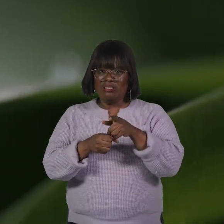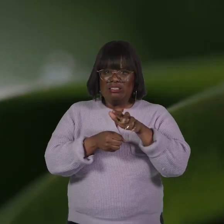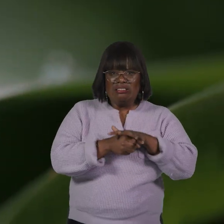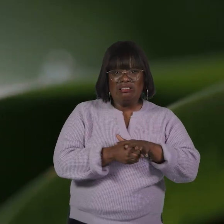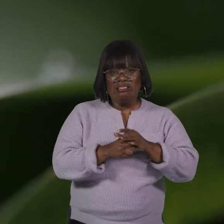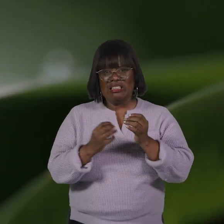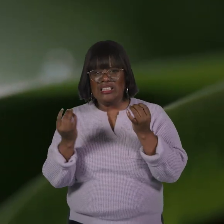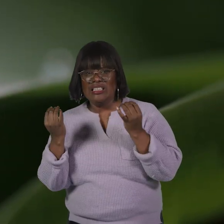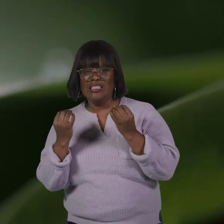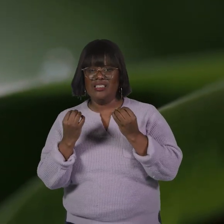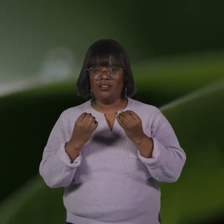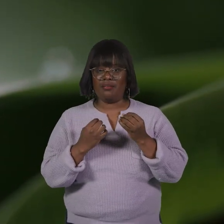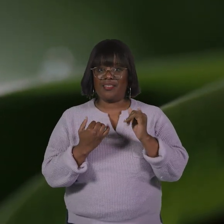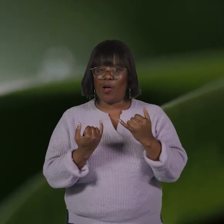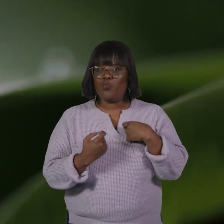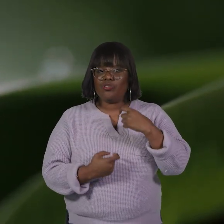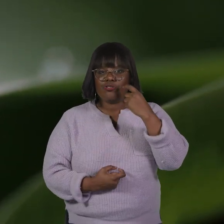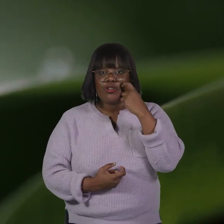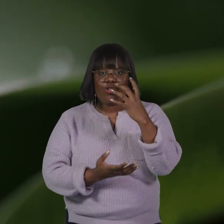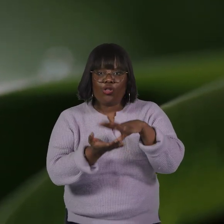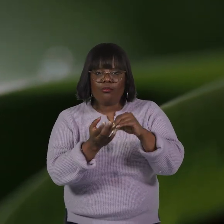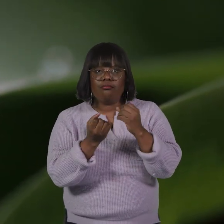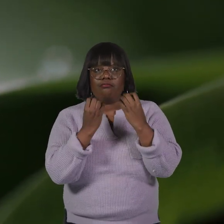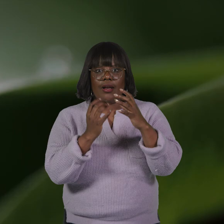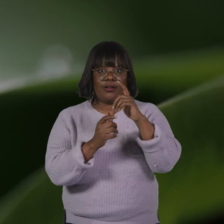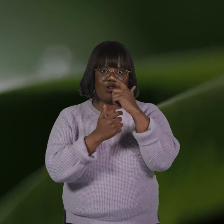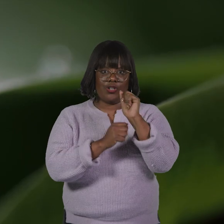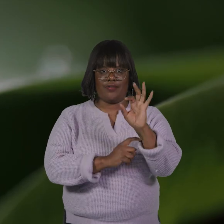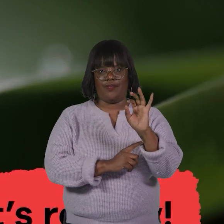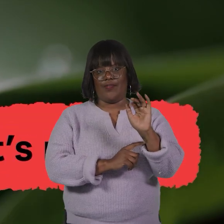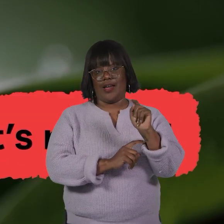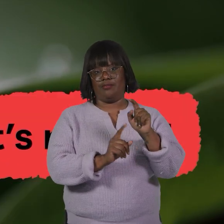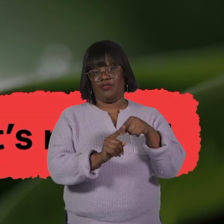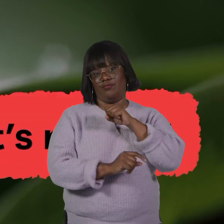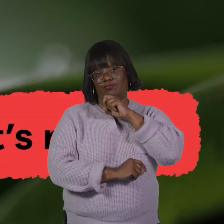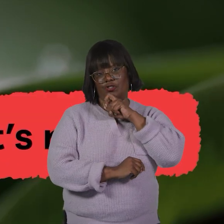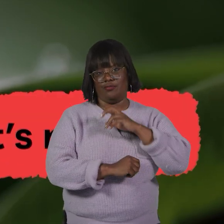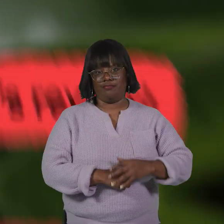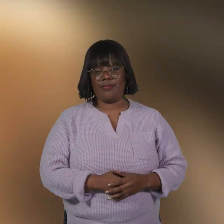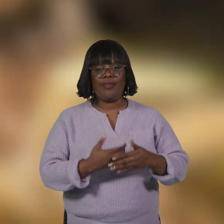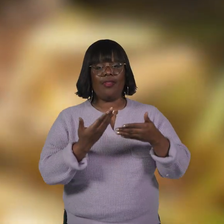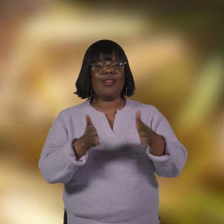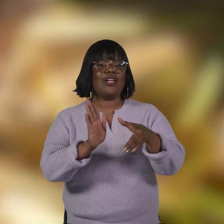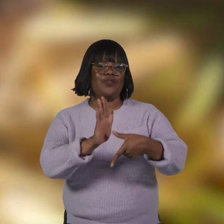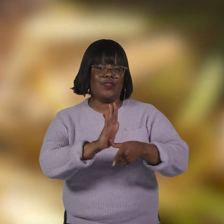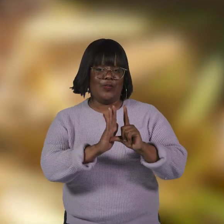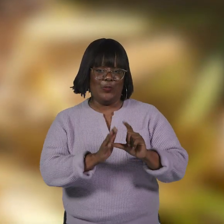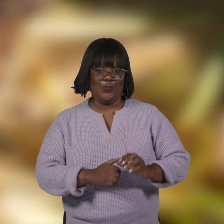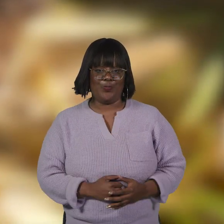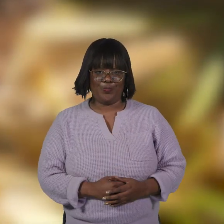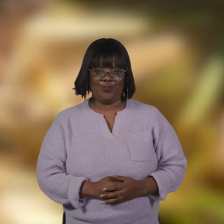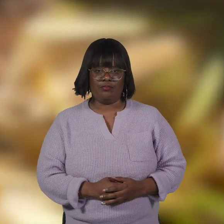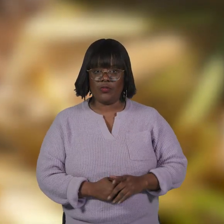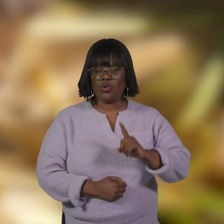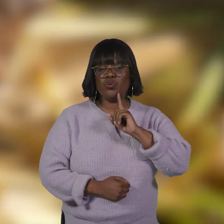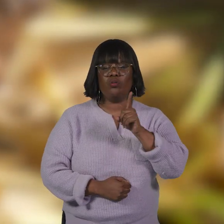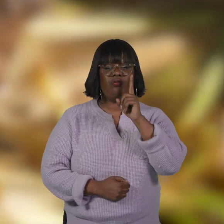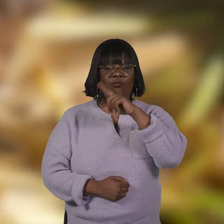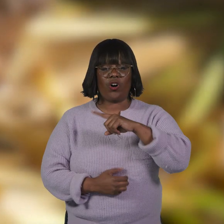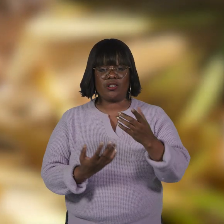We just learned a lot of fantastic frog facts. Let's review. True or false.